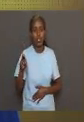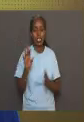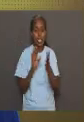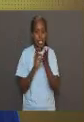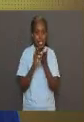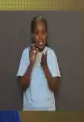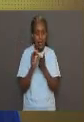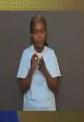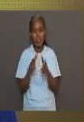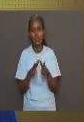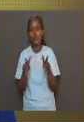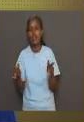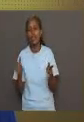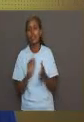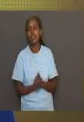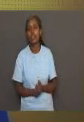numbers for variables.